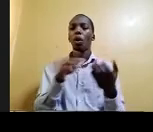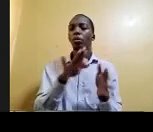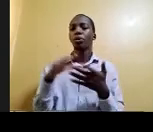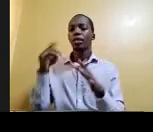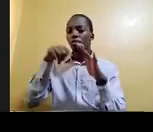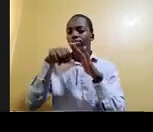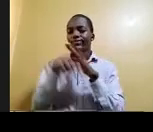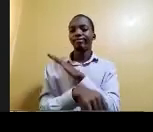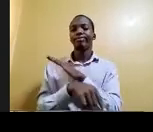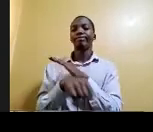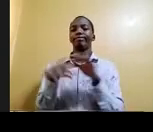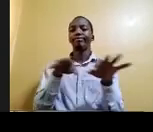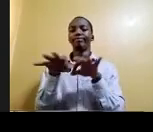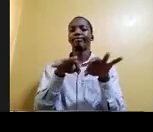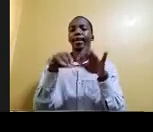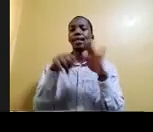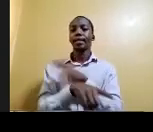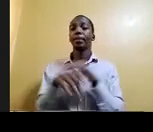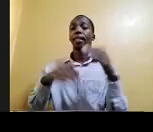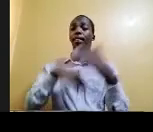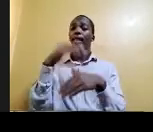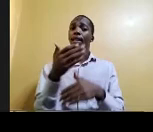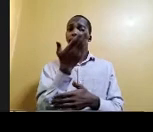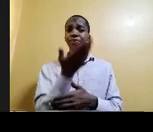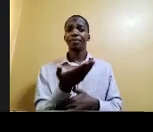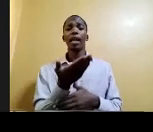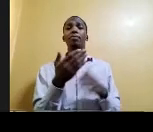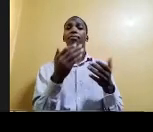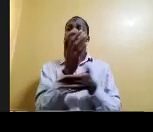issues in more detail. In my next slide, it simply lists some of the main